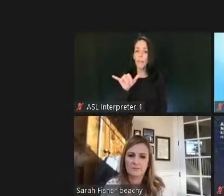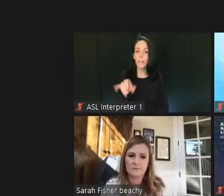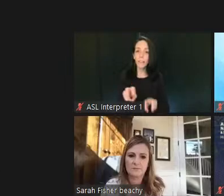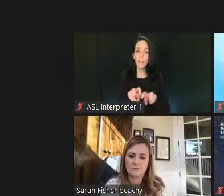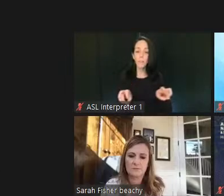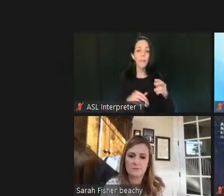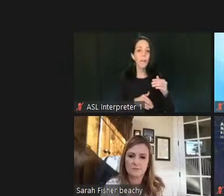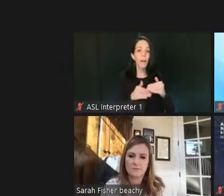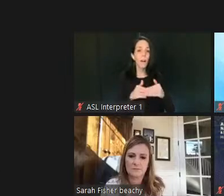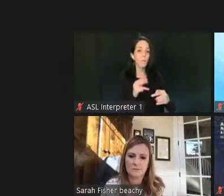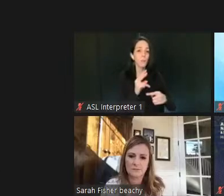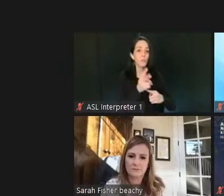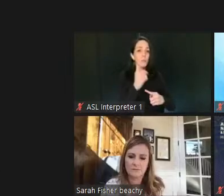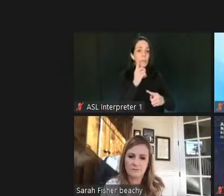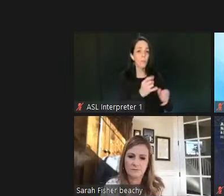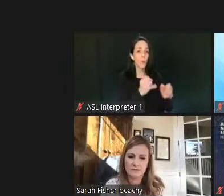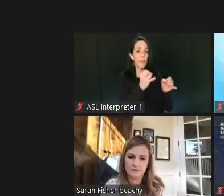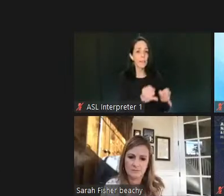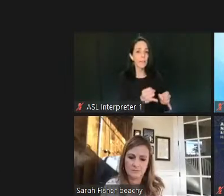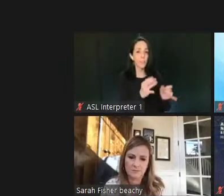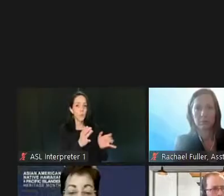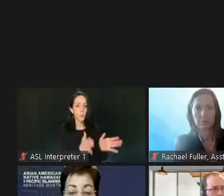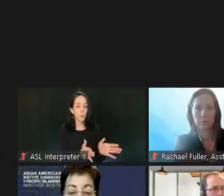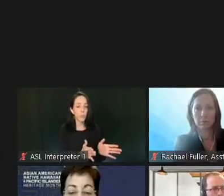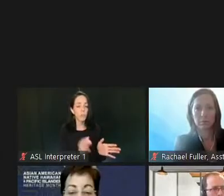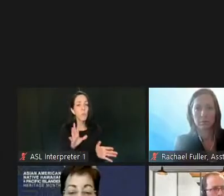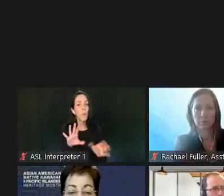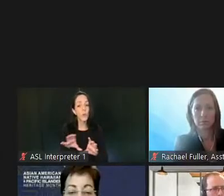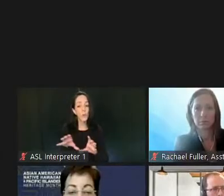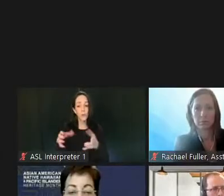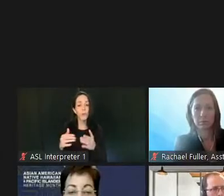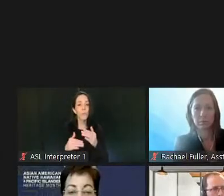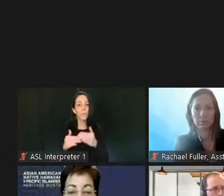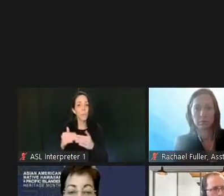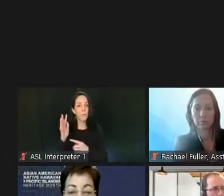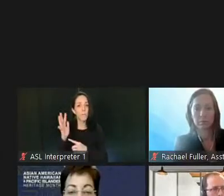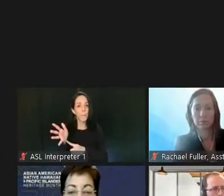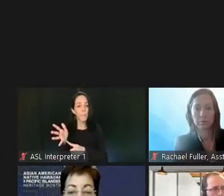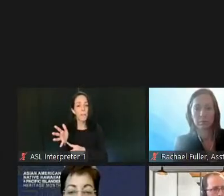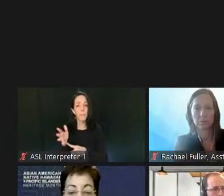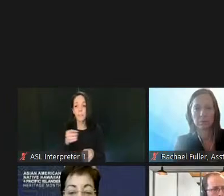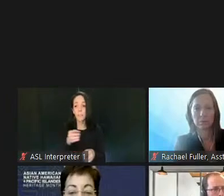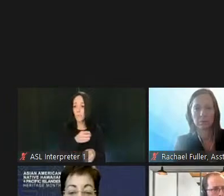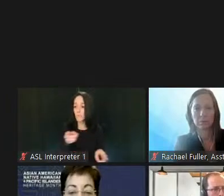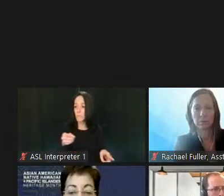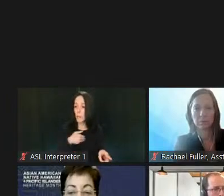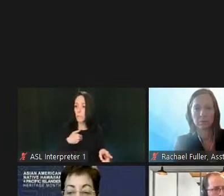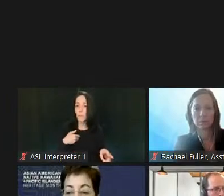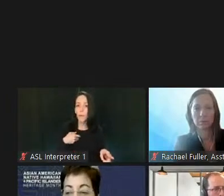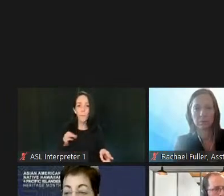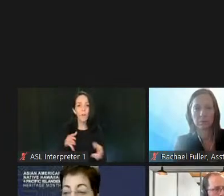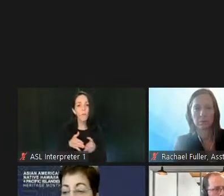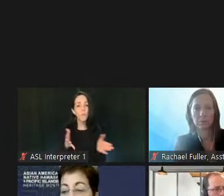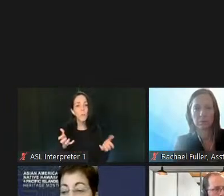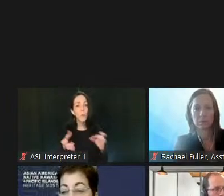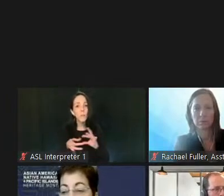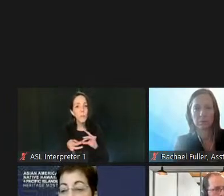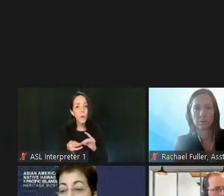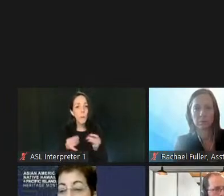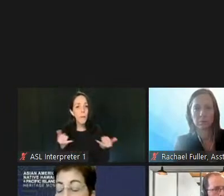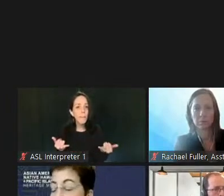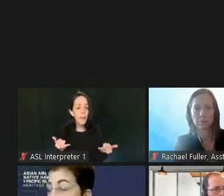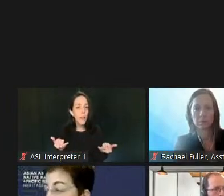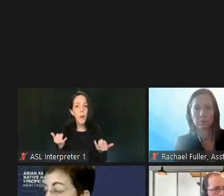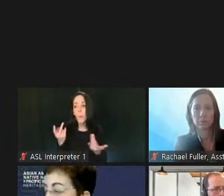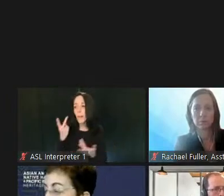or 5 minutes for recognized CPO groups. Would any of the member of the public wish to provide comment at this time? I'll give you just a moment